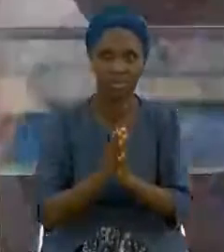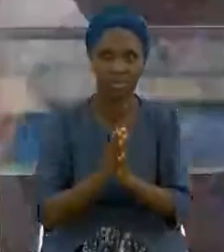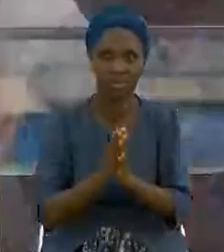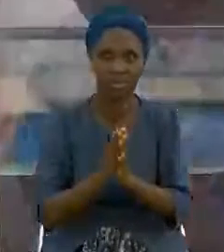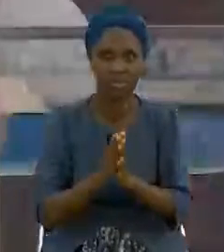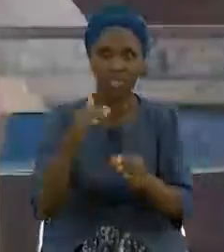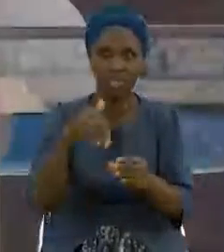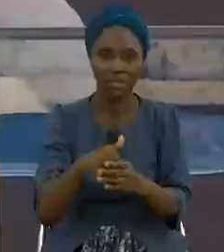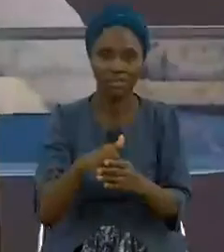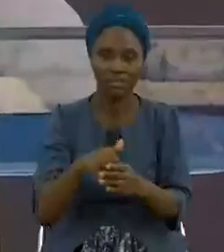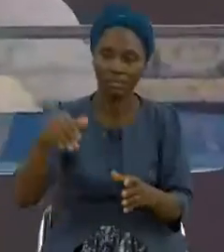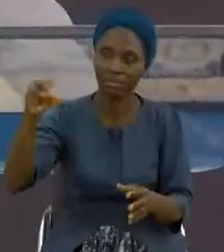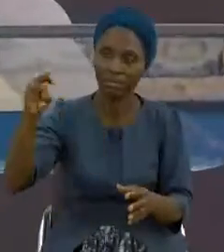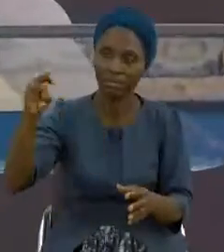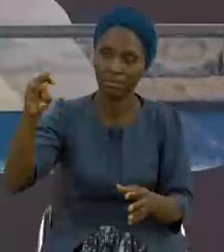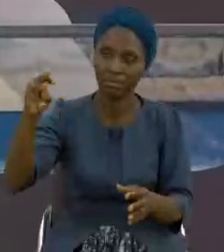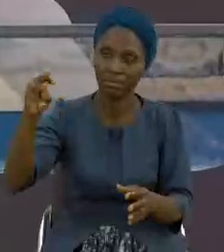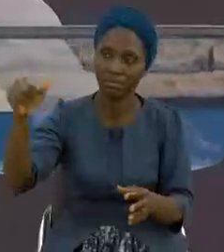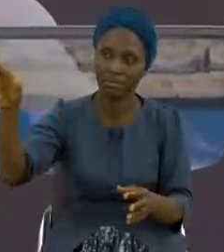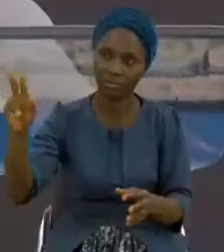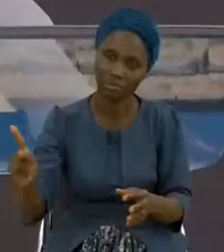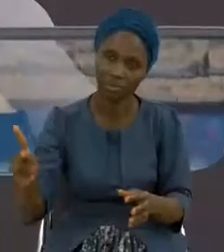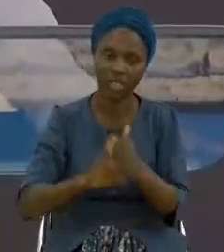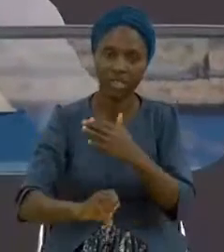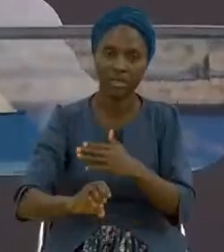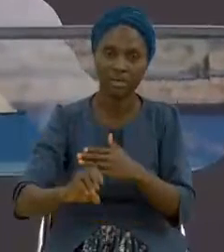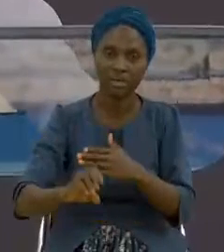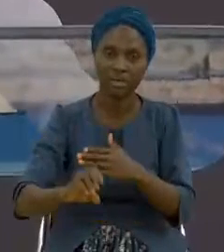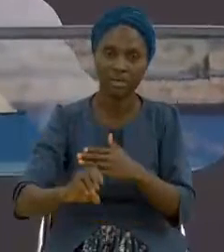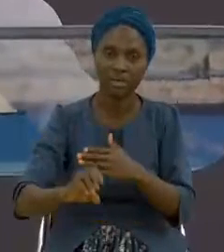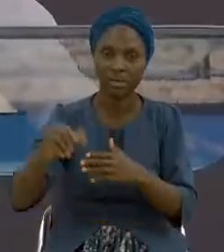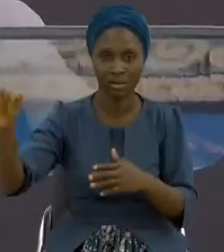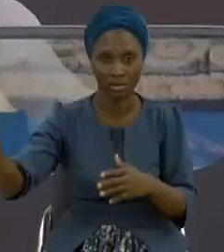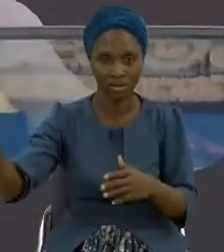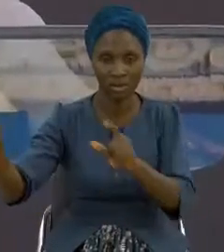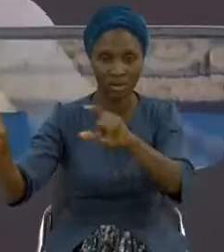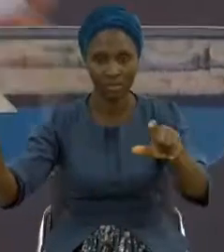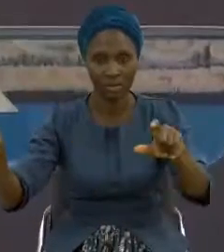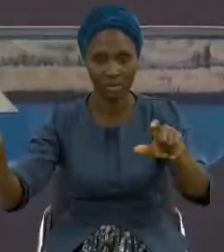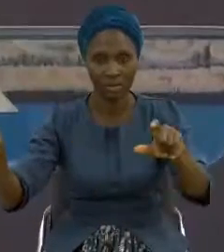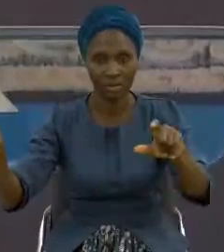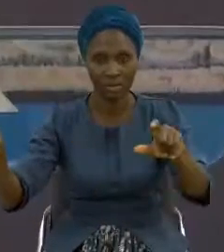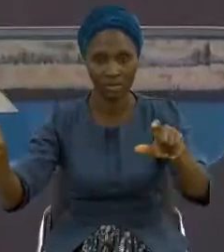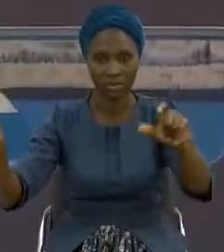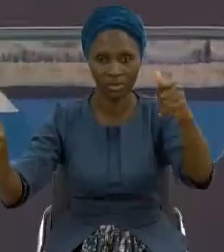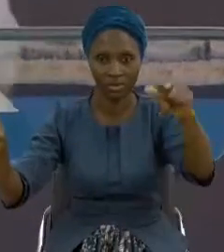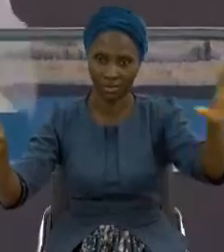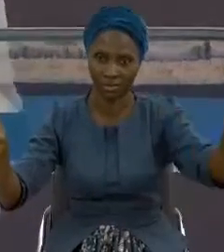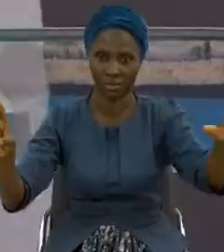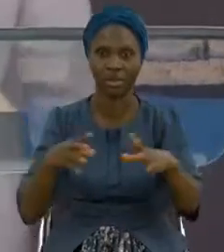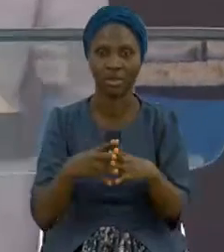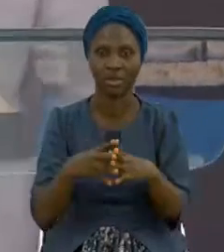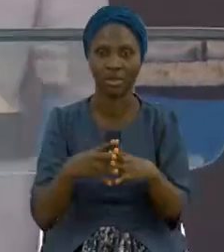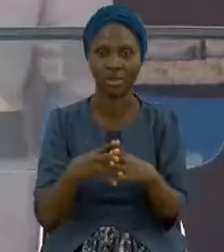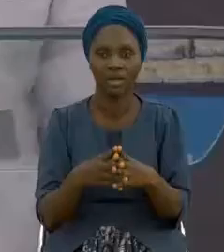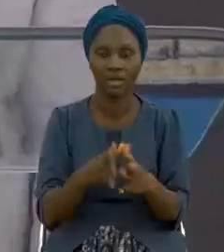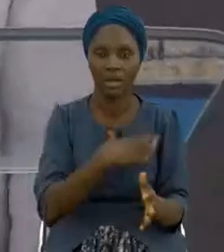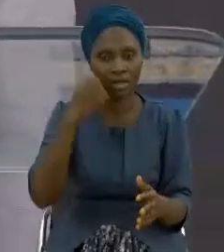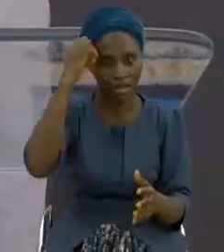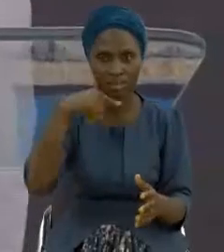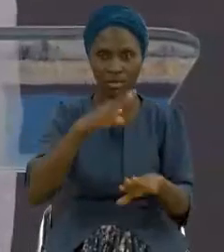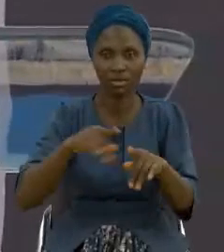16, verse 15. And he said unto them, go ye into all